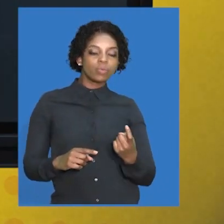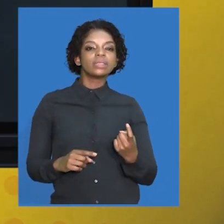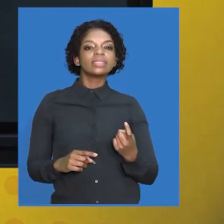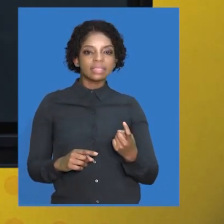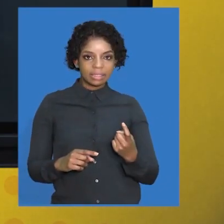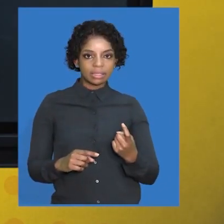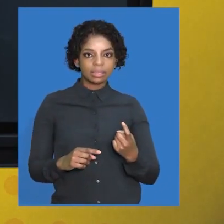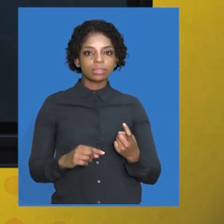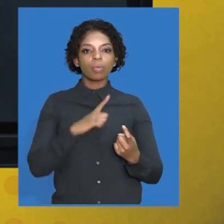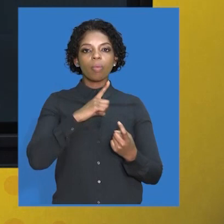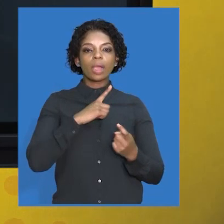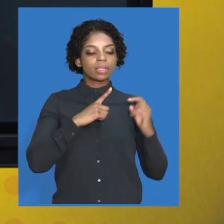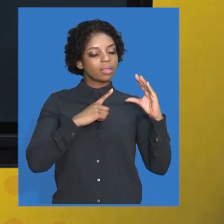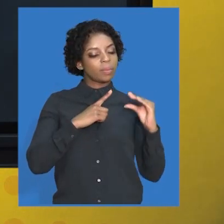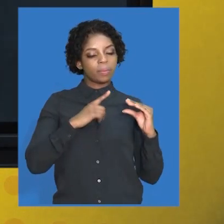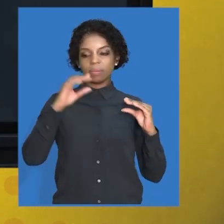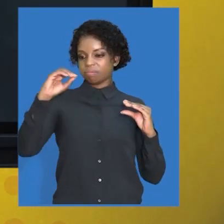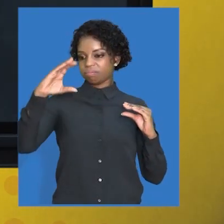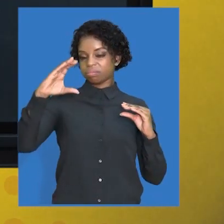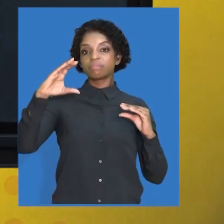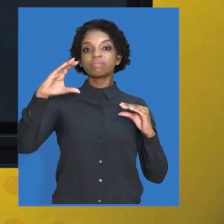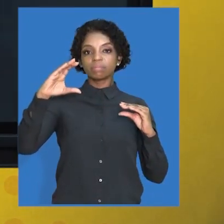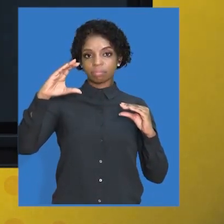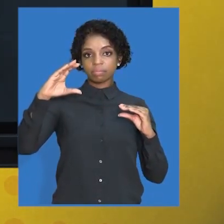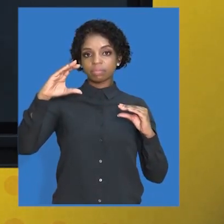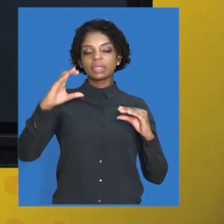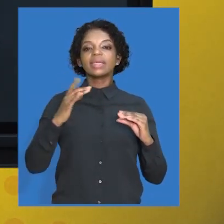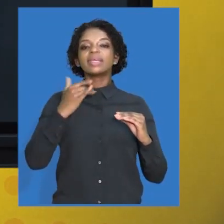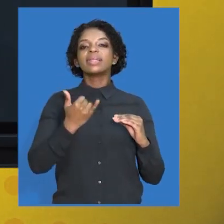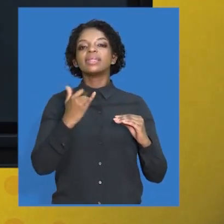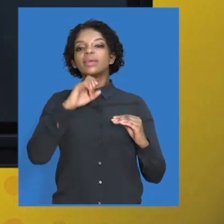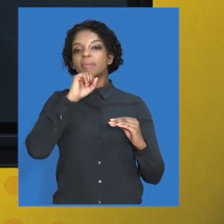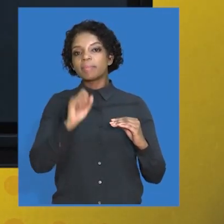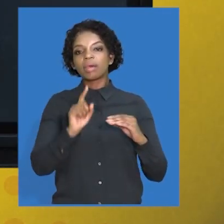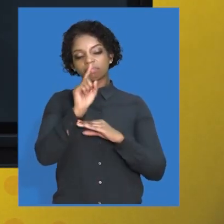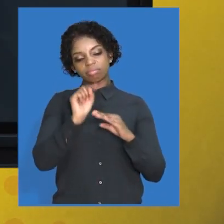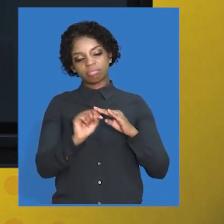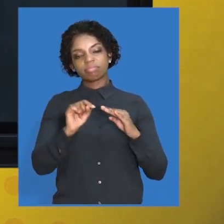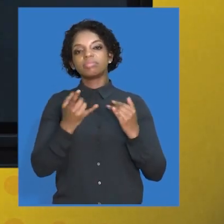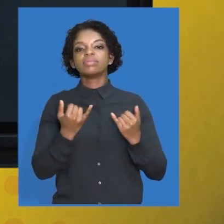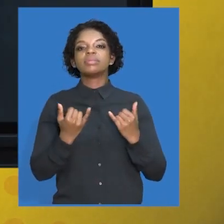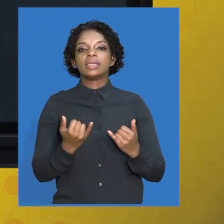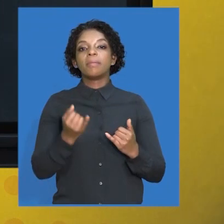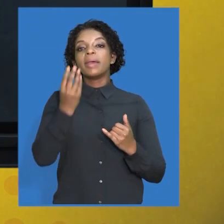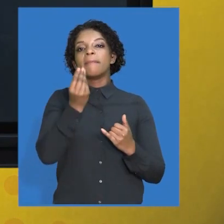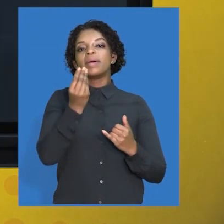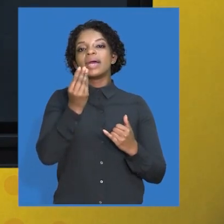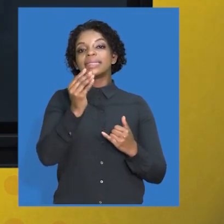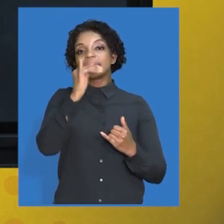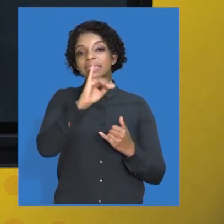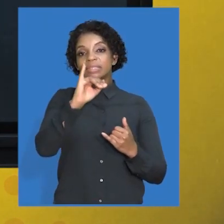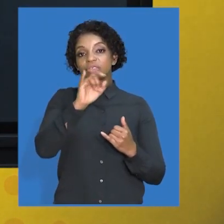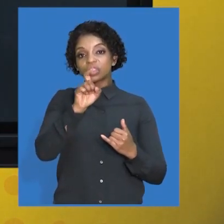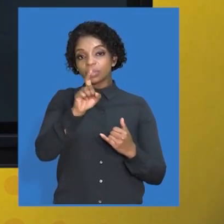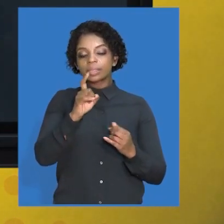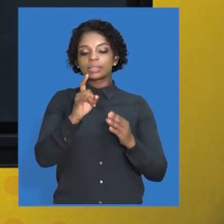60,000 is less than the 300,000. That's where it comes in, where they have that ratio. Your insured amount over the market value,